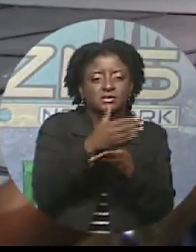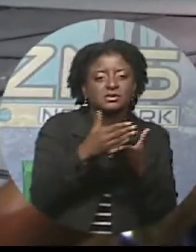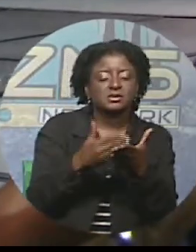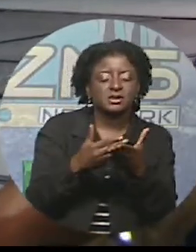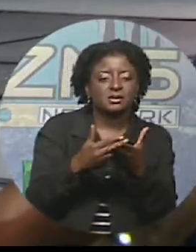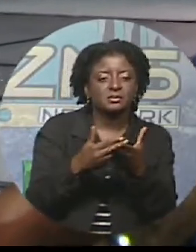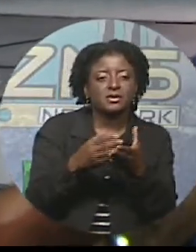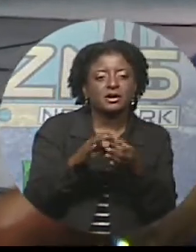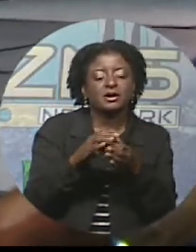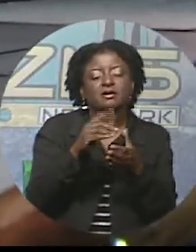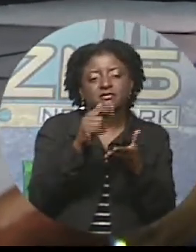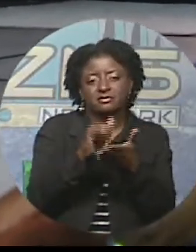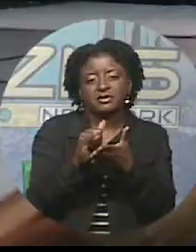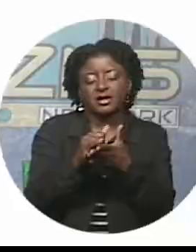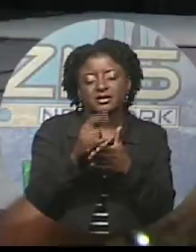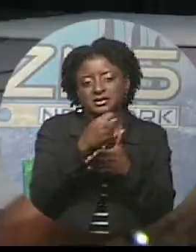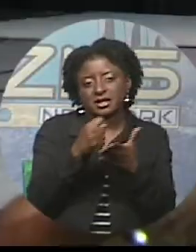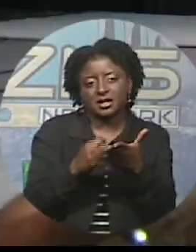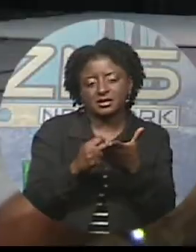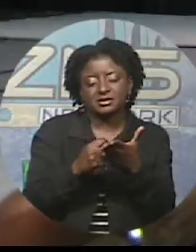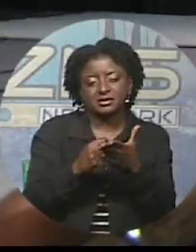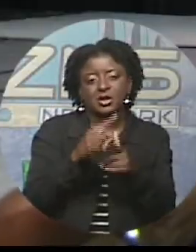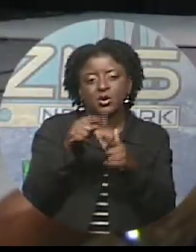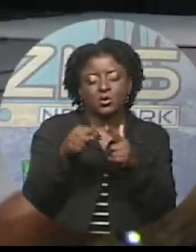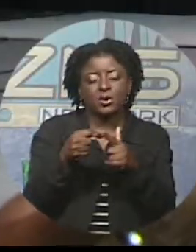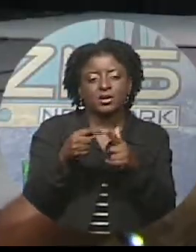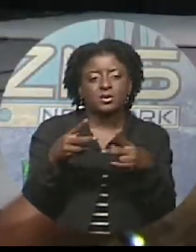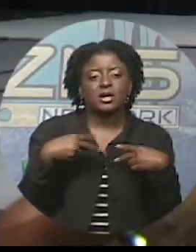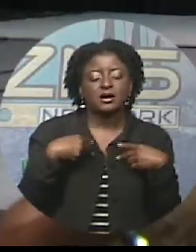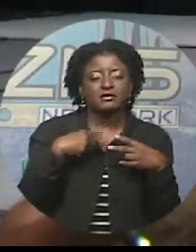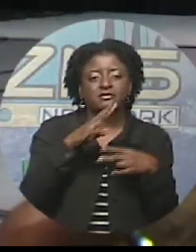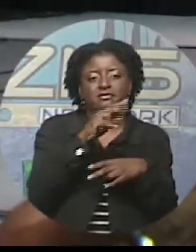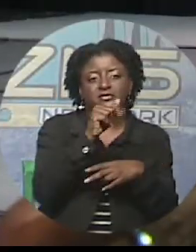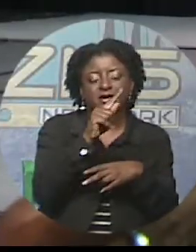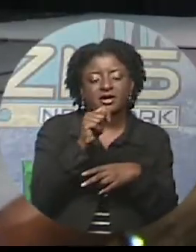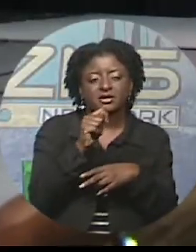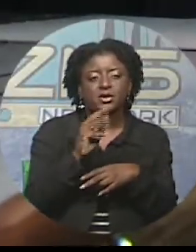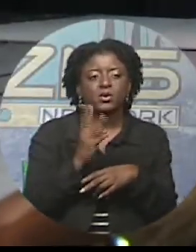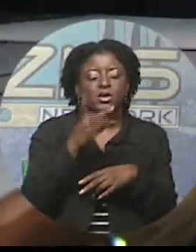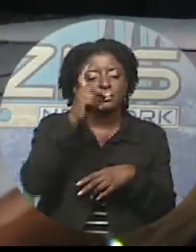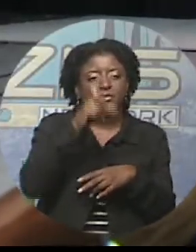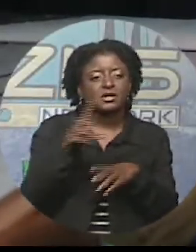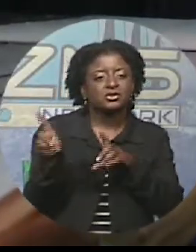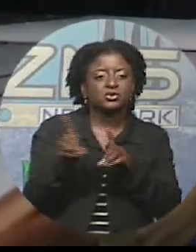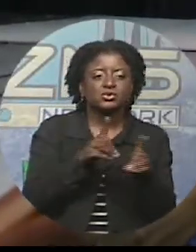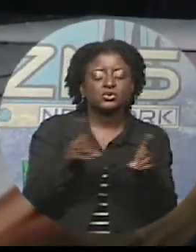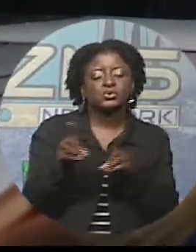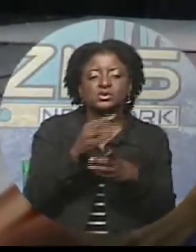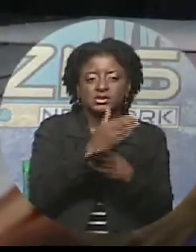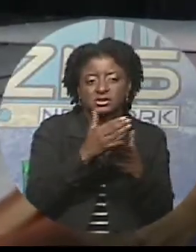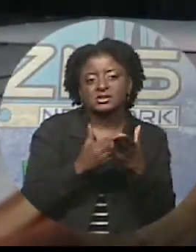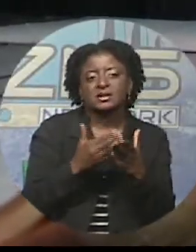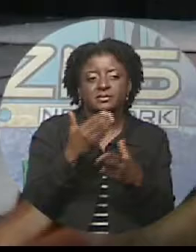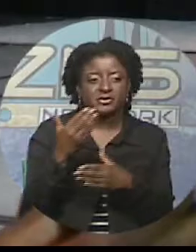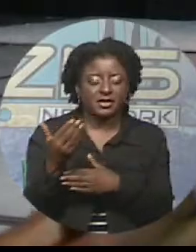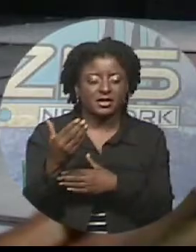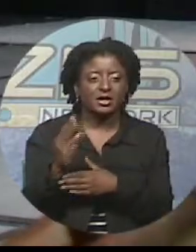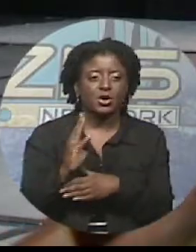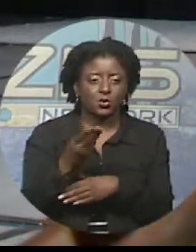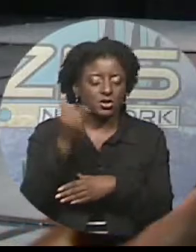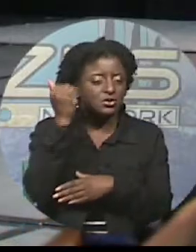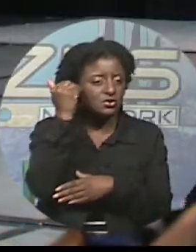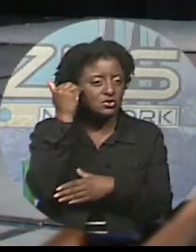by the gains in the value-added tax. There's no doubt that we have to do something, and we knew that, and we've never said that we wouldn't